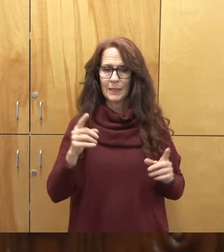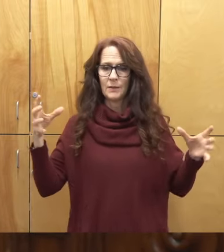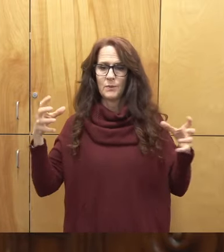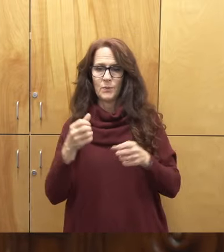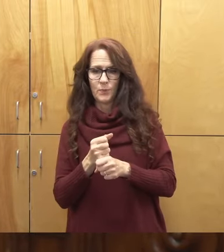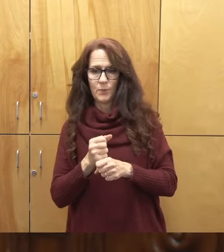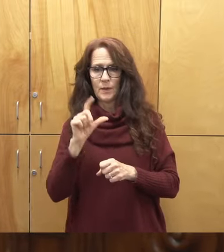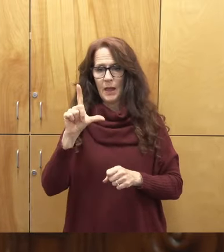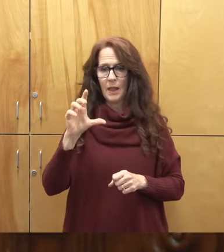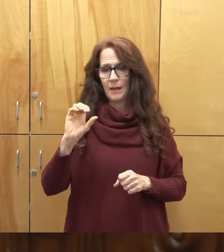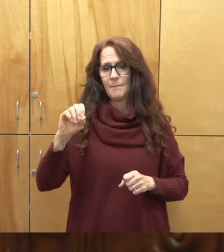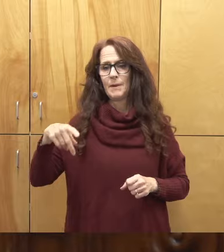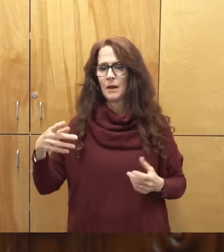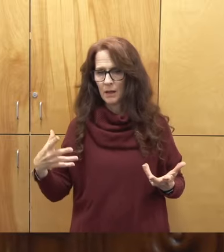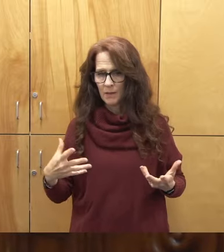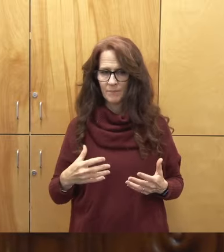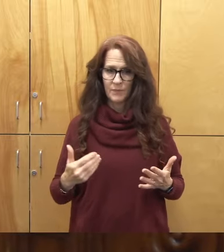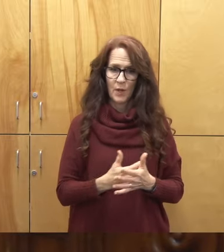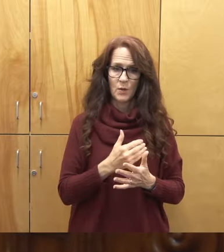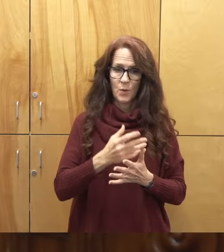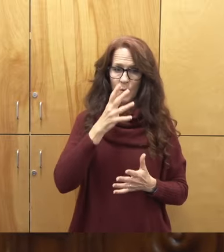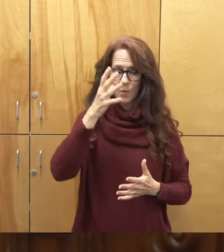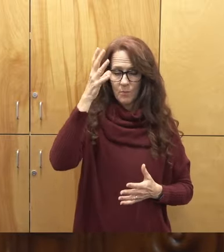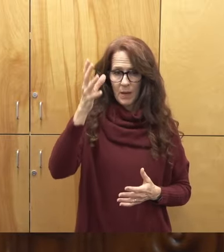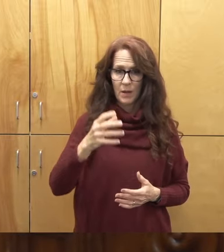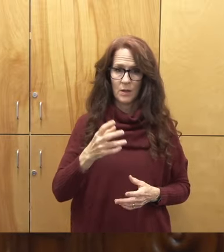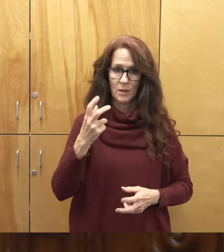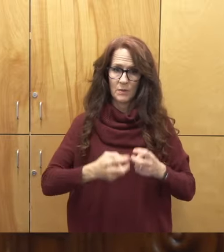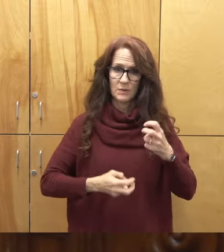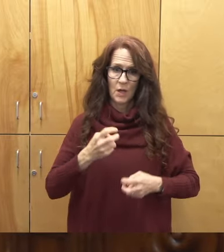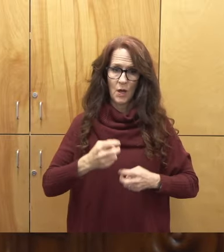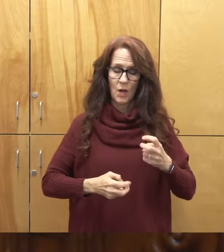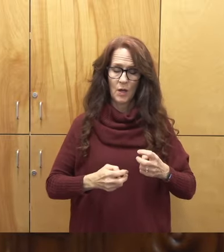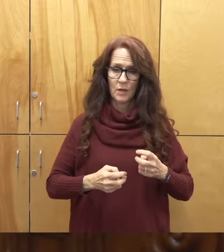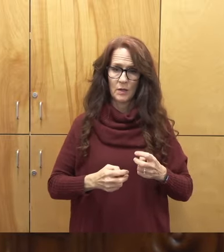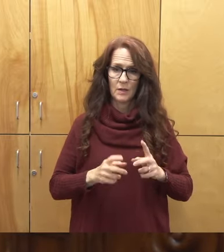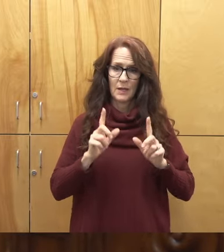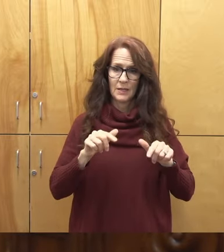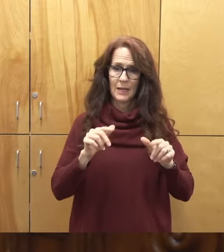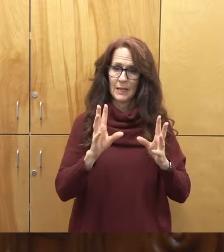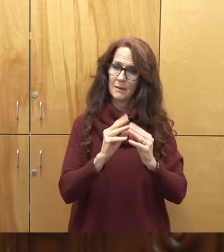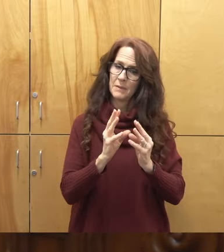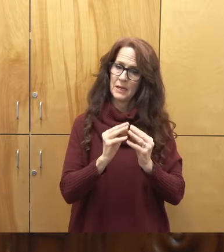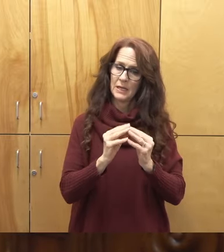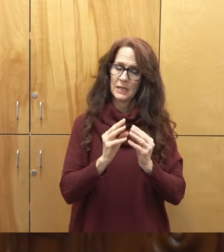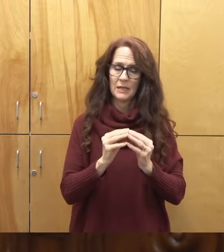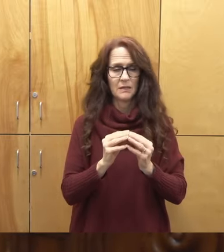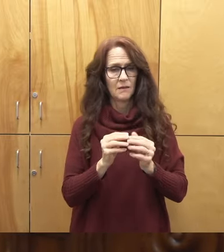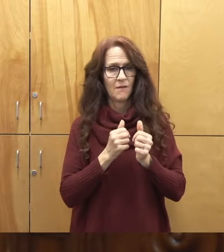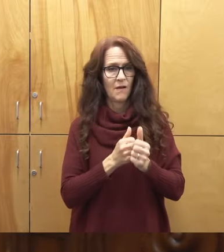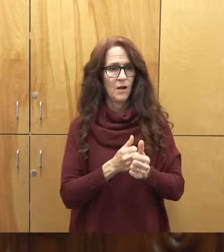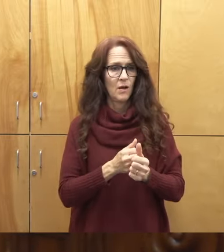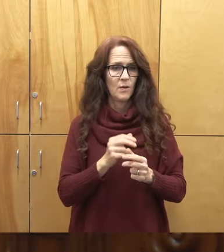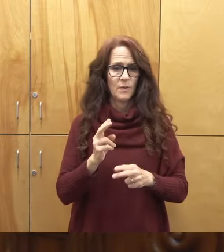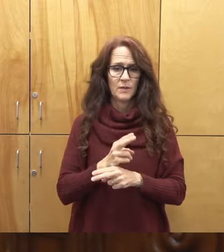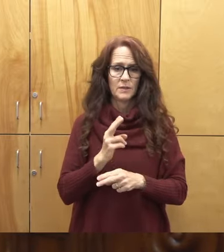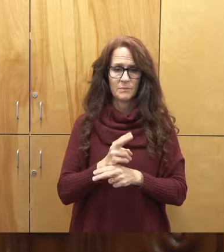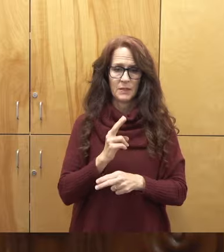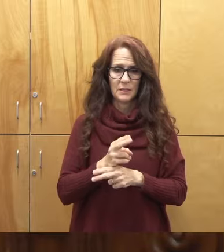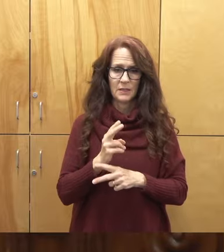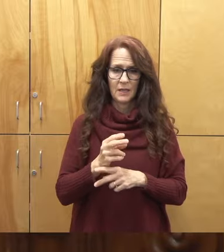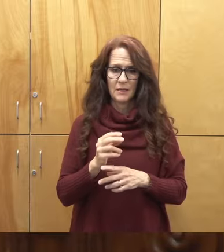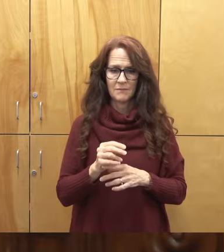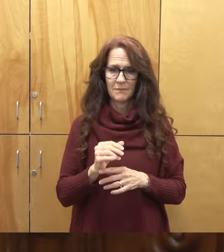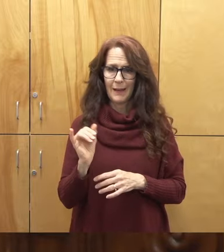a long time ago, but as a new parent to the district, it was hard when you're attending a meeting to follow along if everybody's just speaking an acronym.